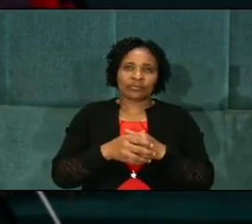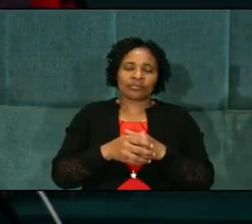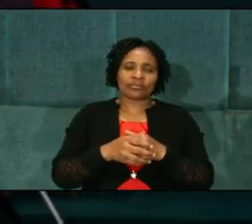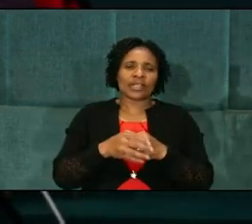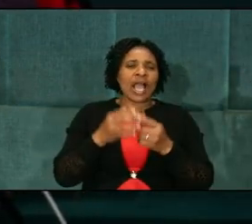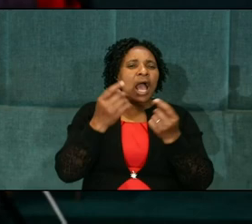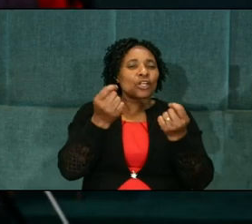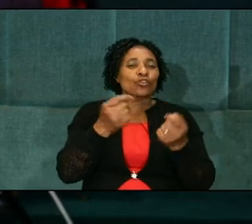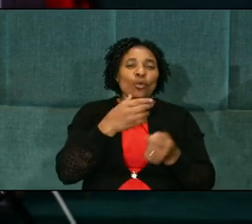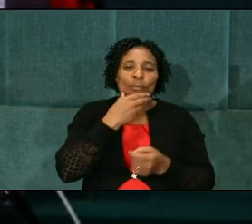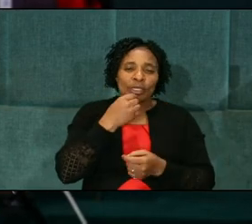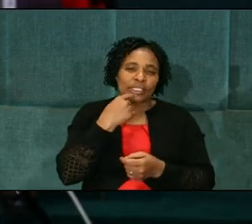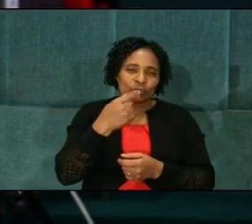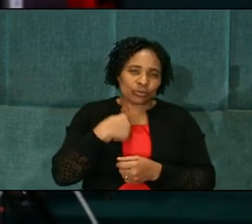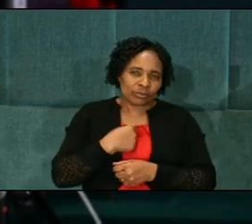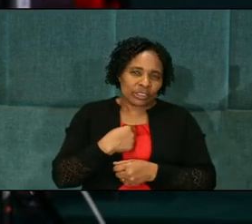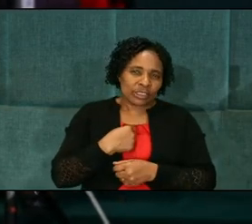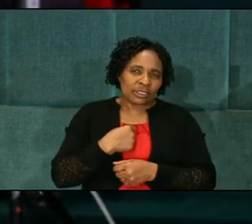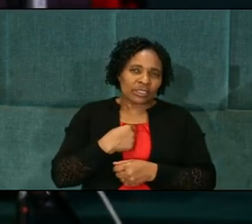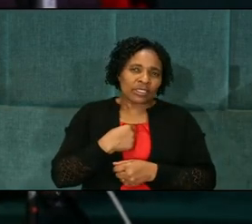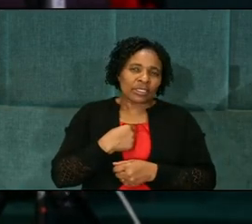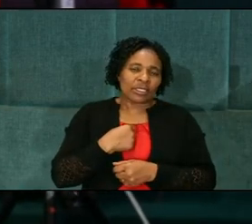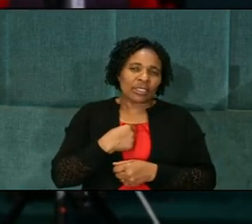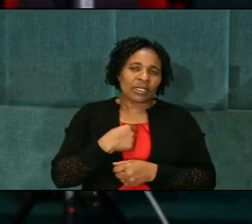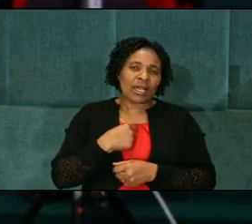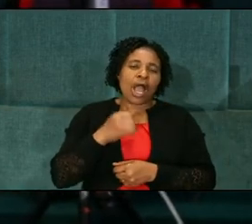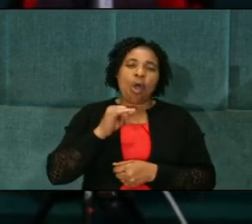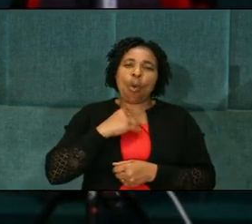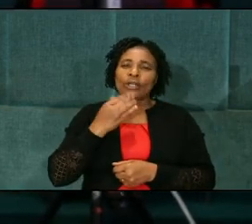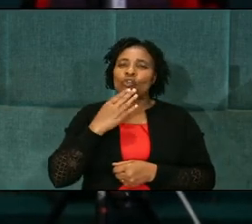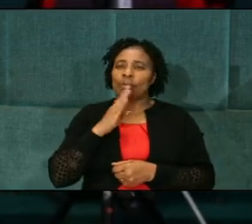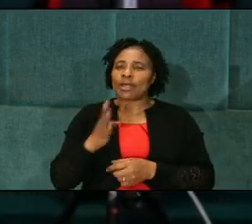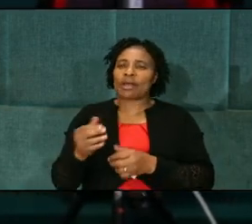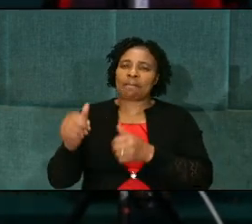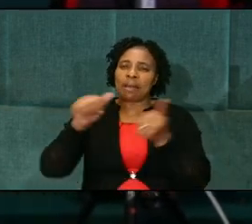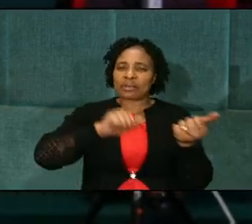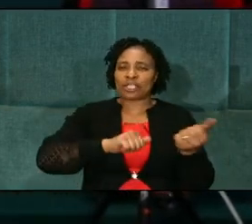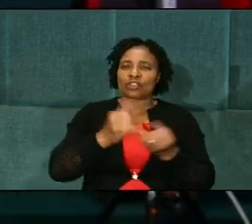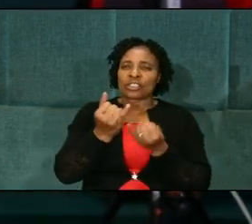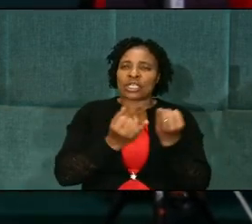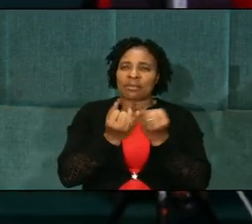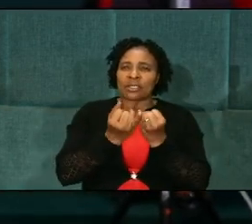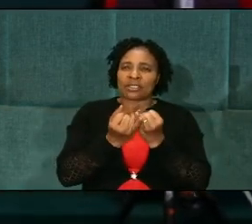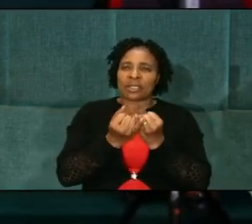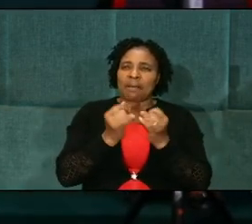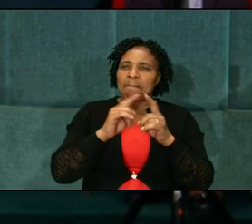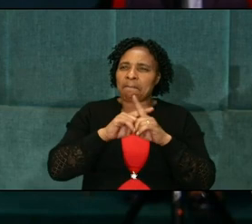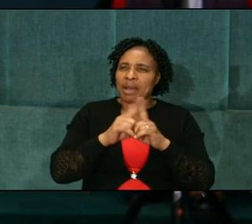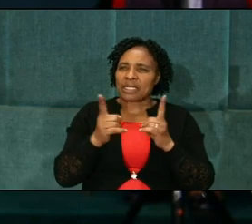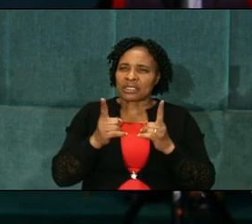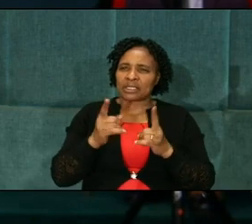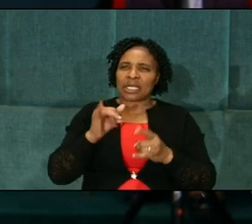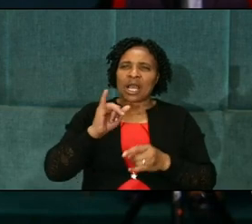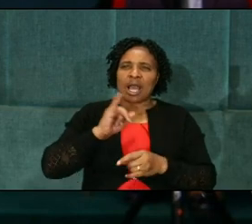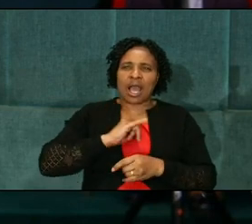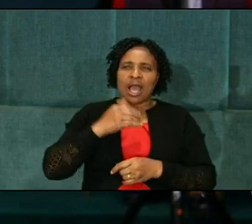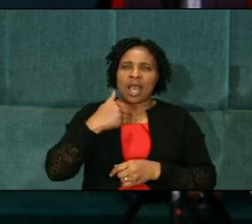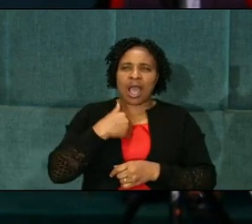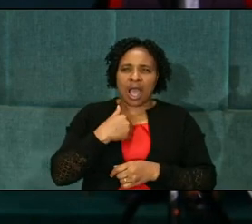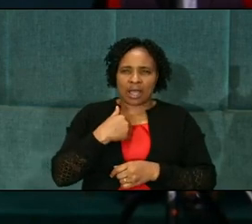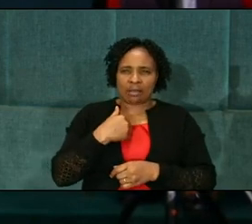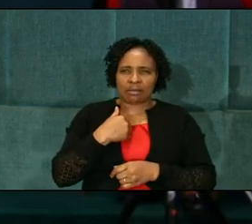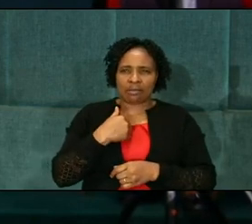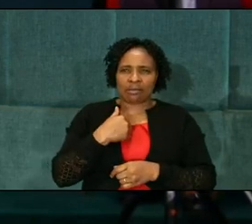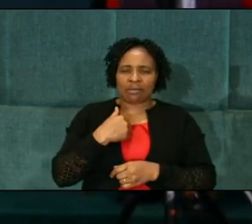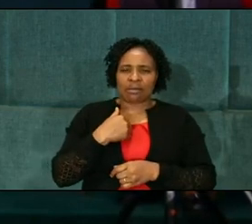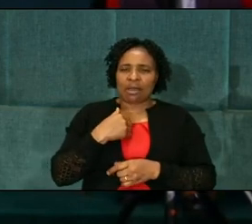little boy said to me, I want to be baptized on Sabbath, but I have to